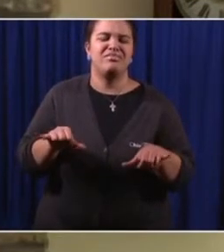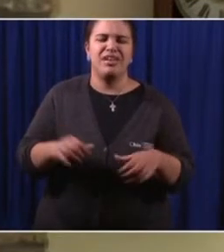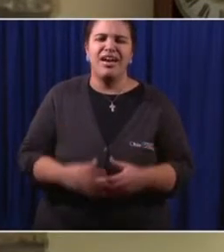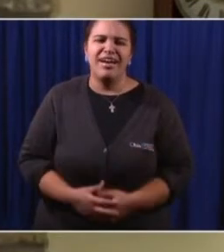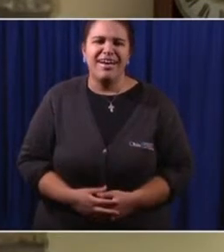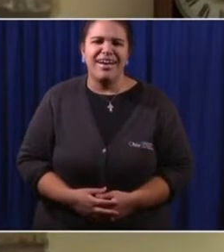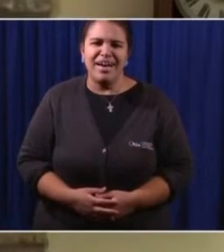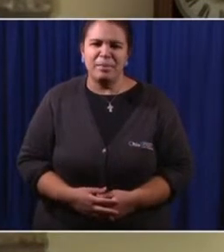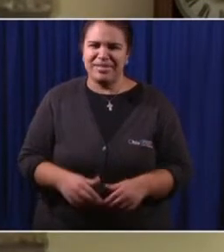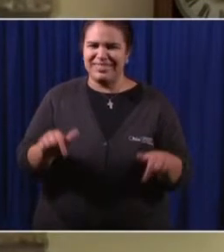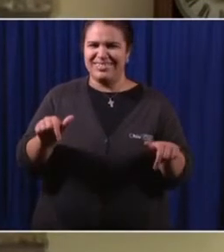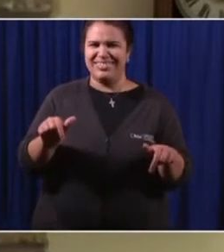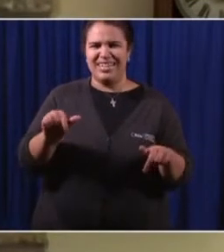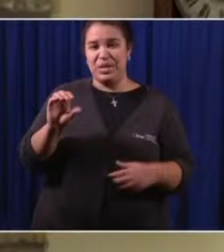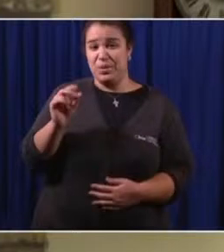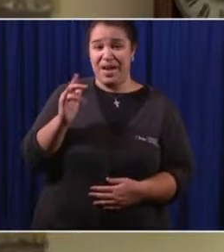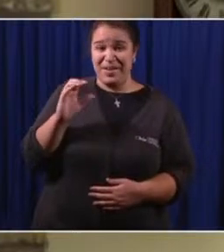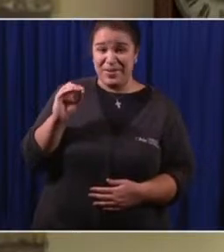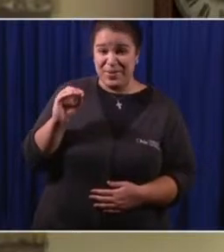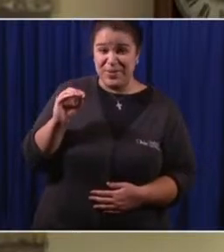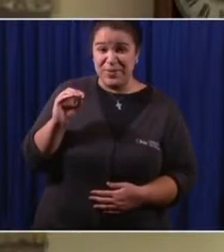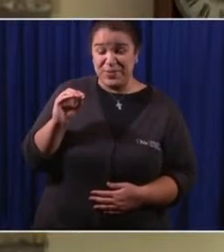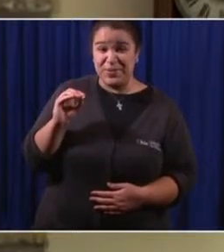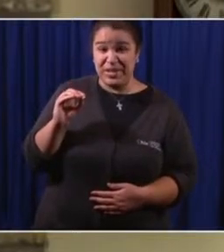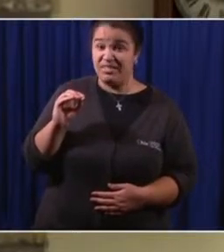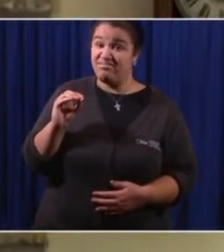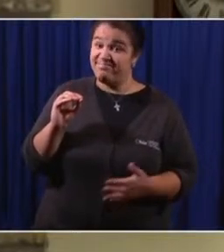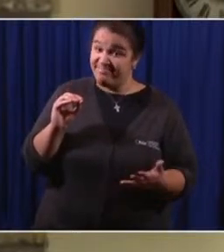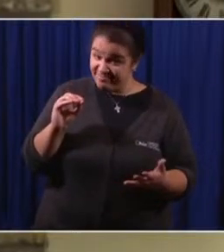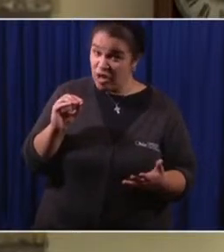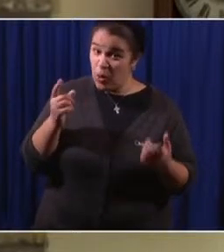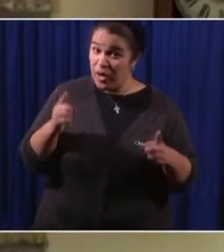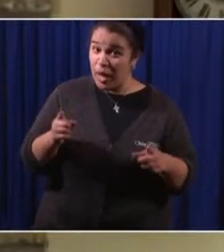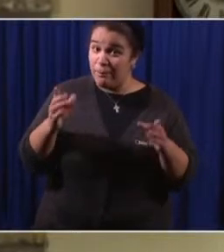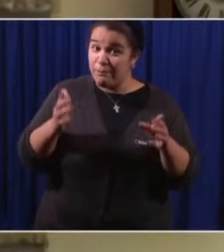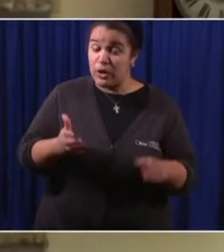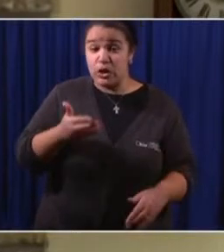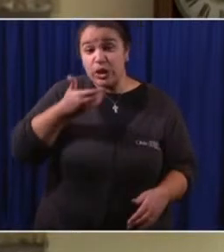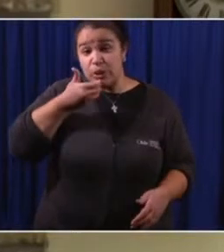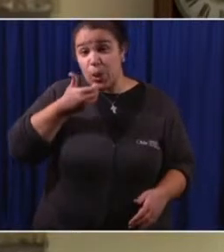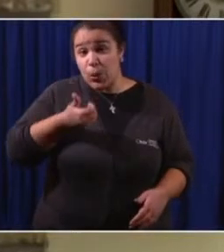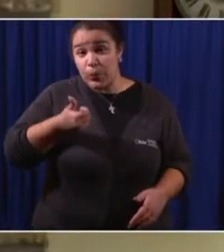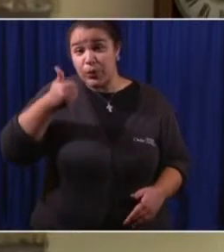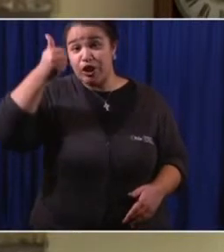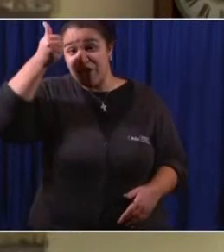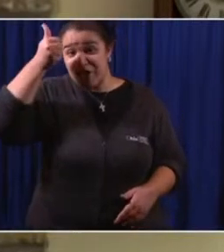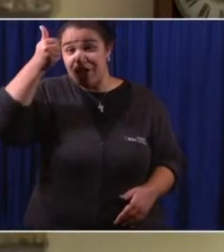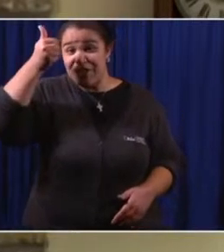We've known in Ohio, the older a person gets, their